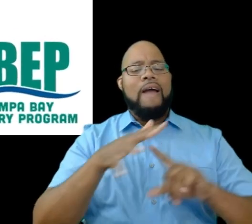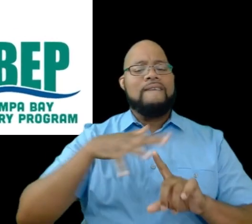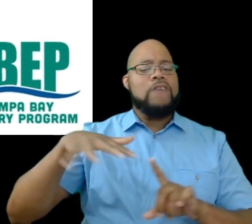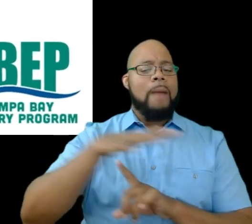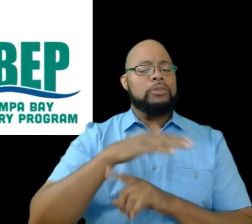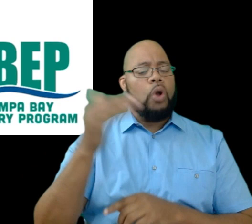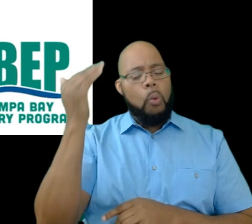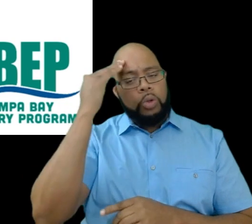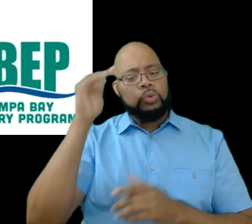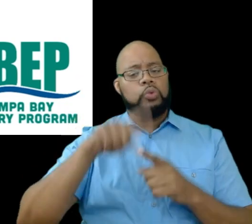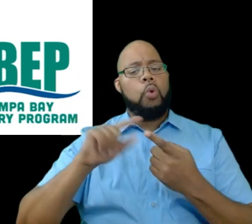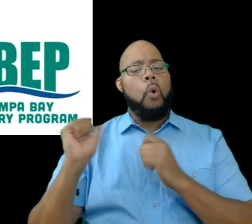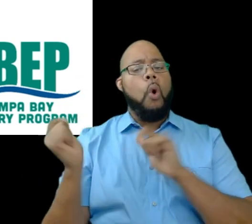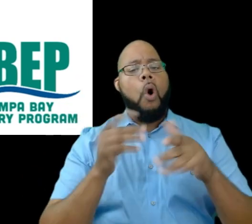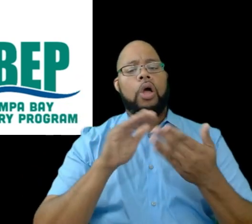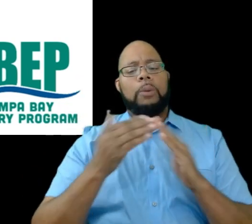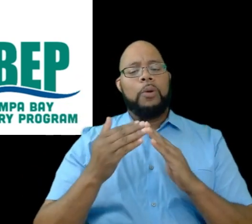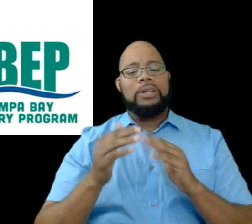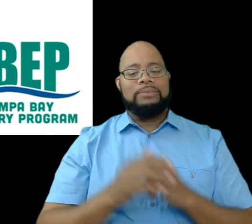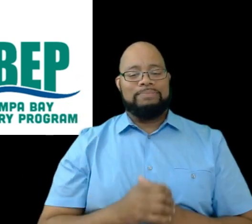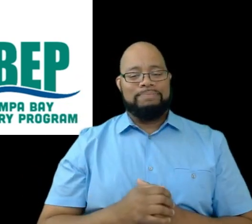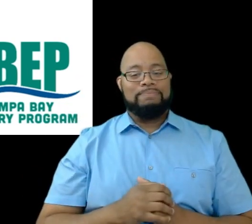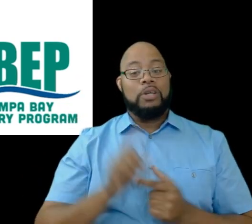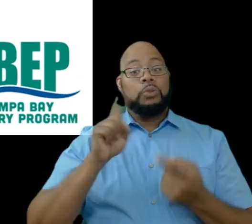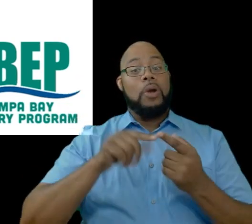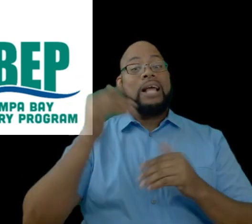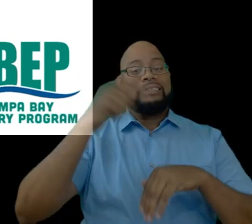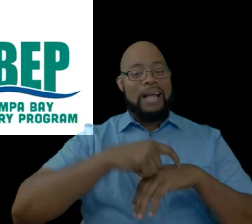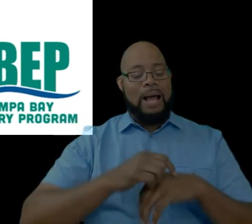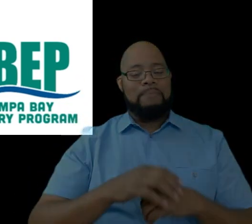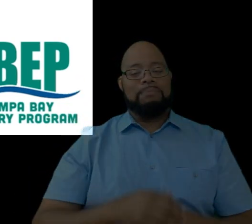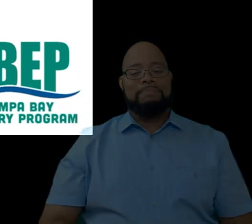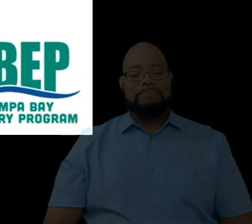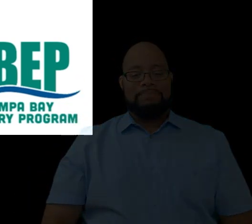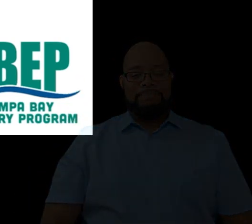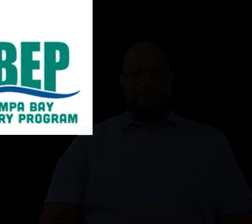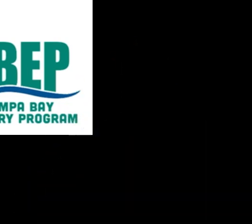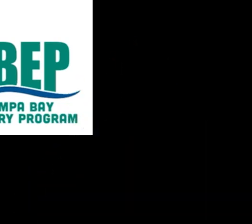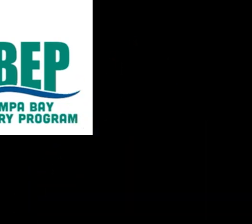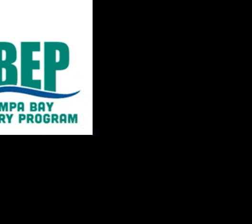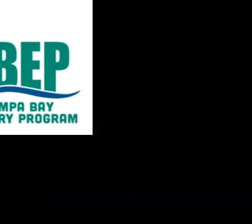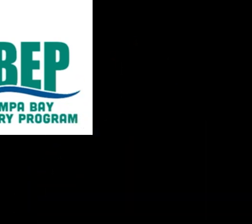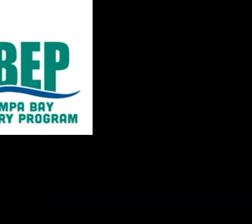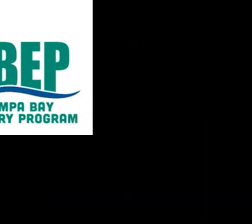for helping us spread environmental awareness to all of our communities. Till next time.